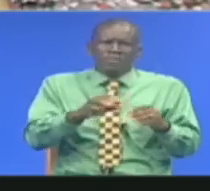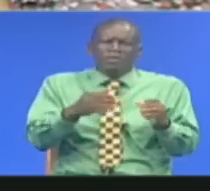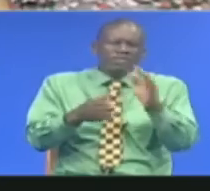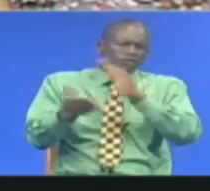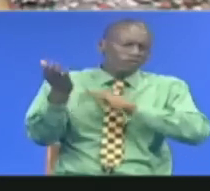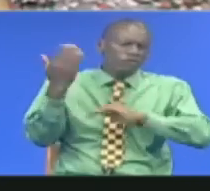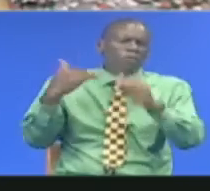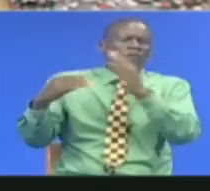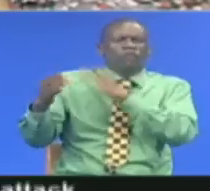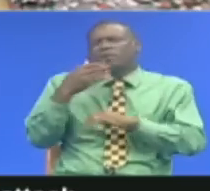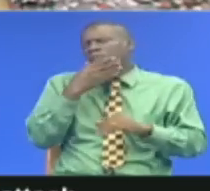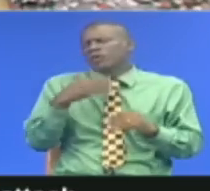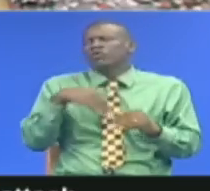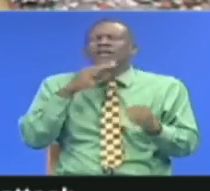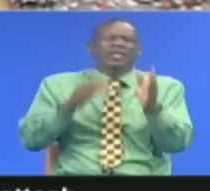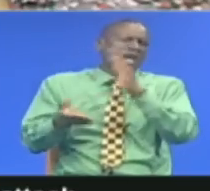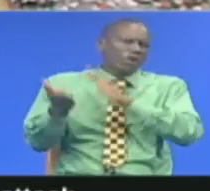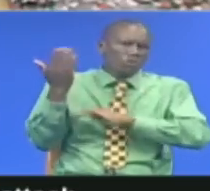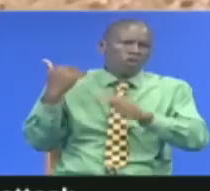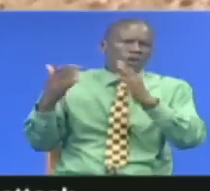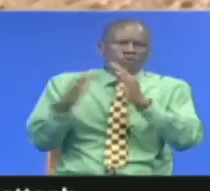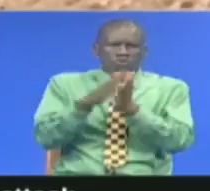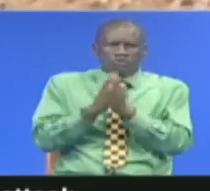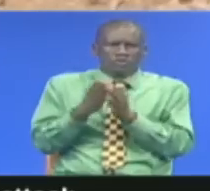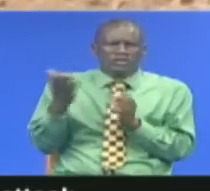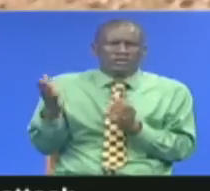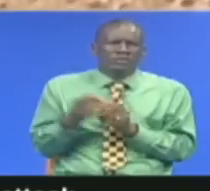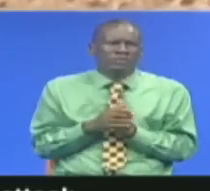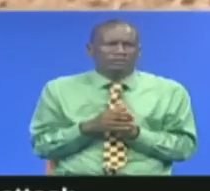NTV's Melita Oletenges tells us more.